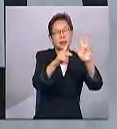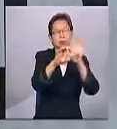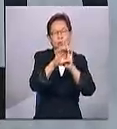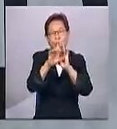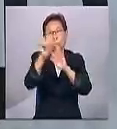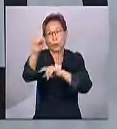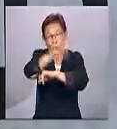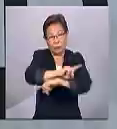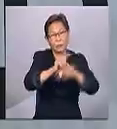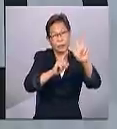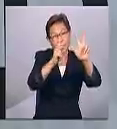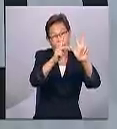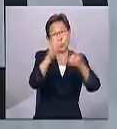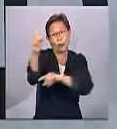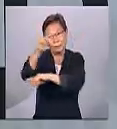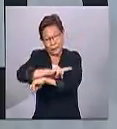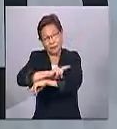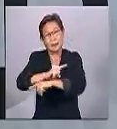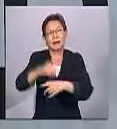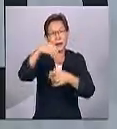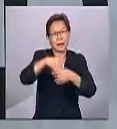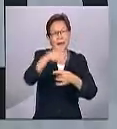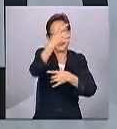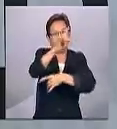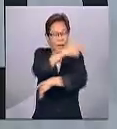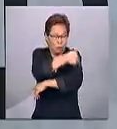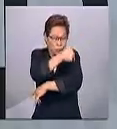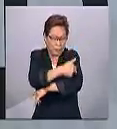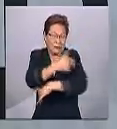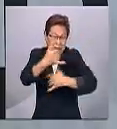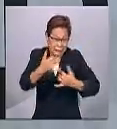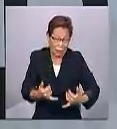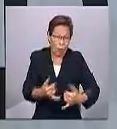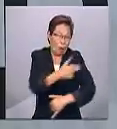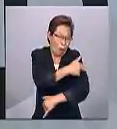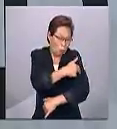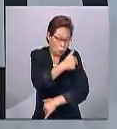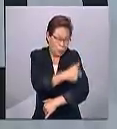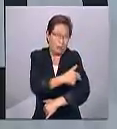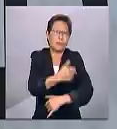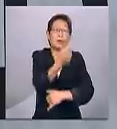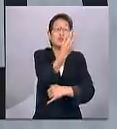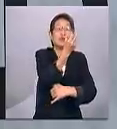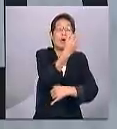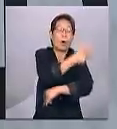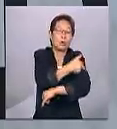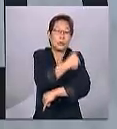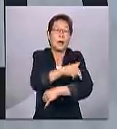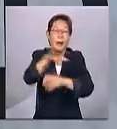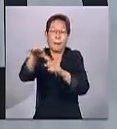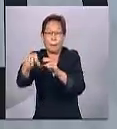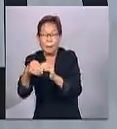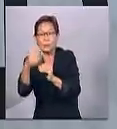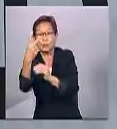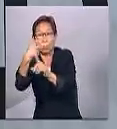day in 18 of our hospital. Now, hospital, we have 12 hospital plus another two, that